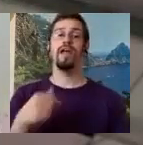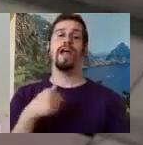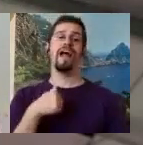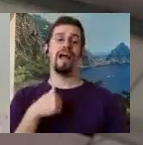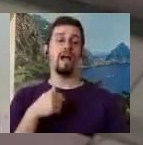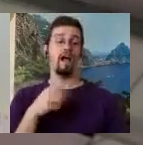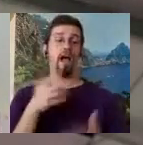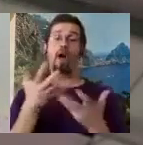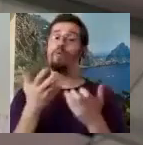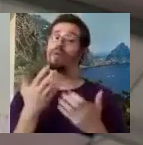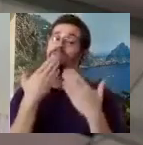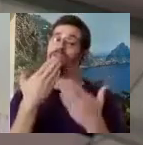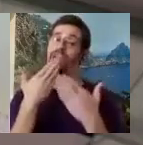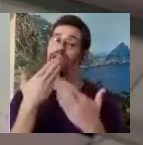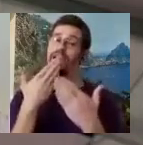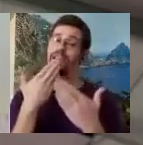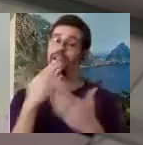individual.